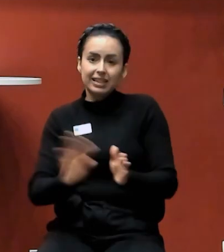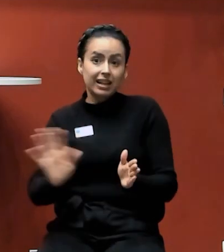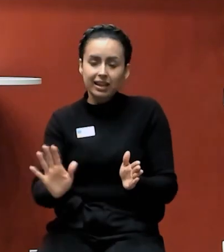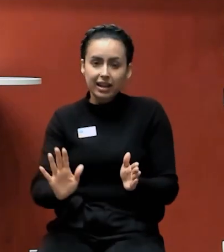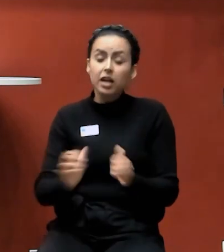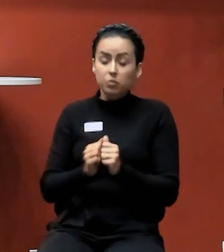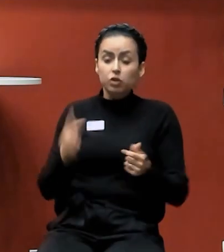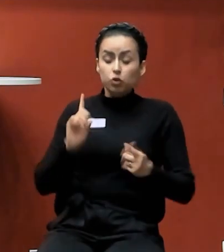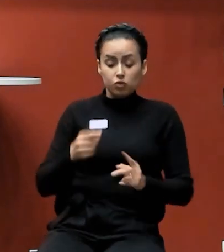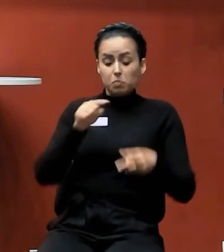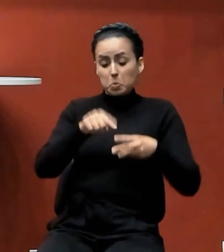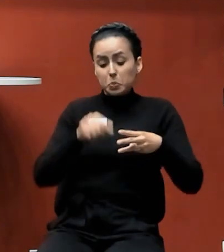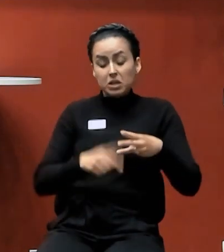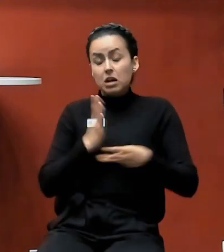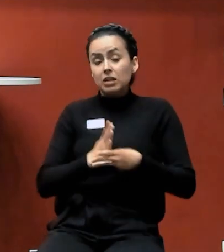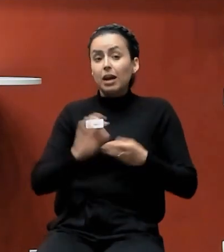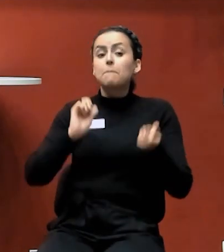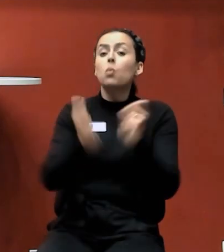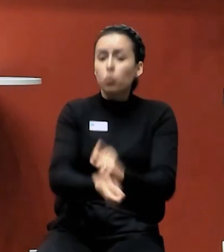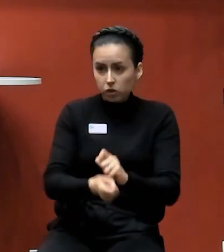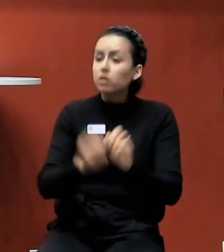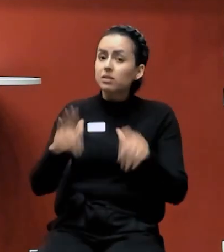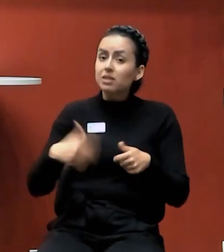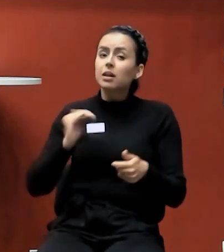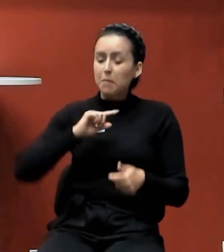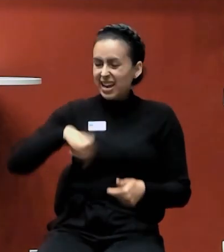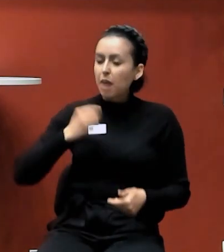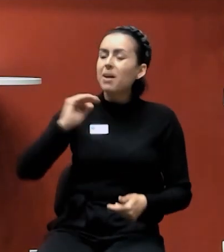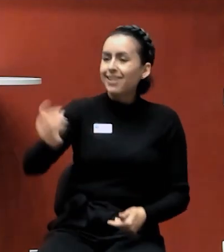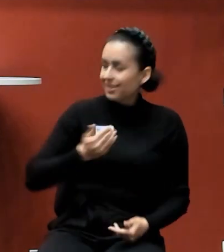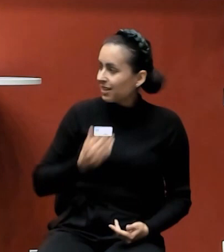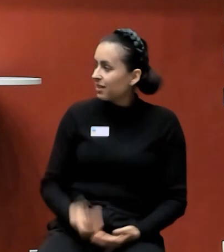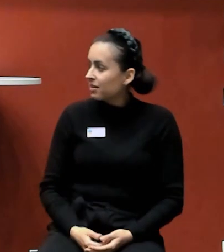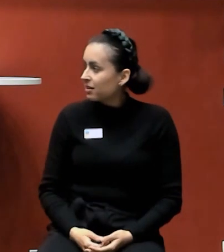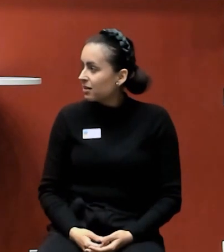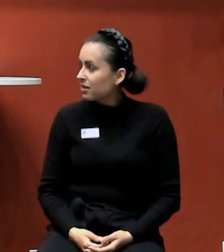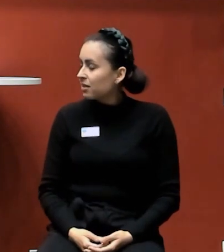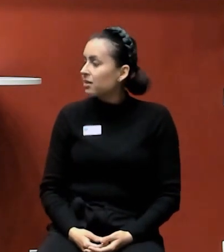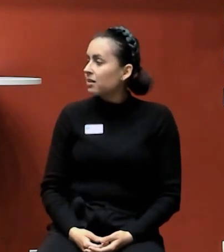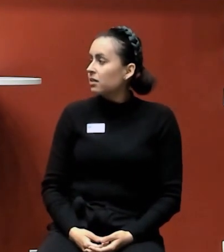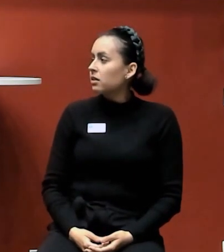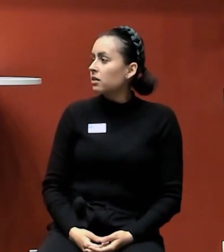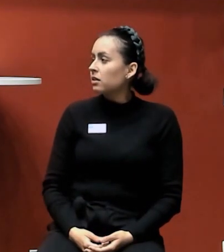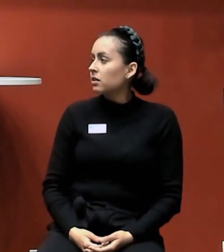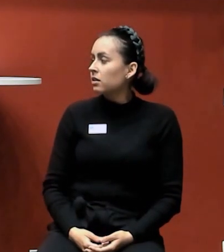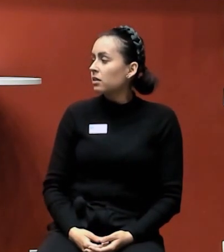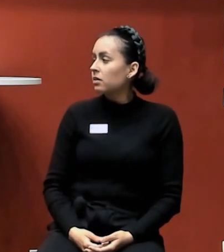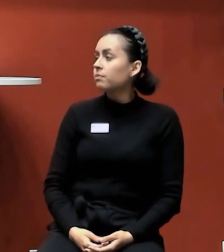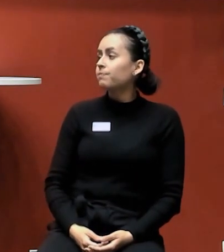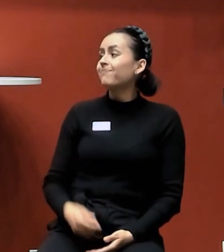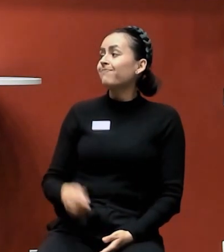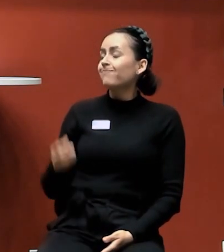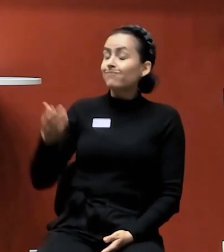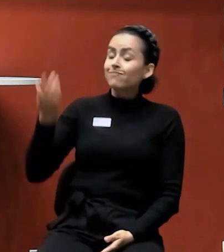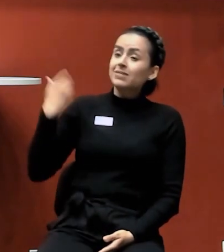back. Yeah, but remember, if you can't do that, no. That's what I do too. Yeah. So, you know, and at that time,